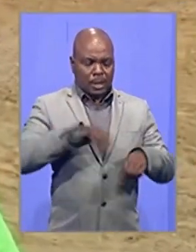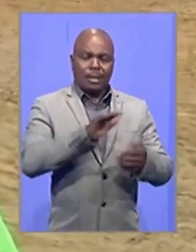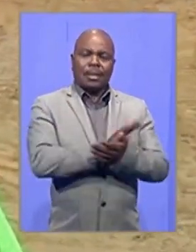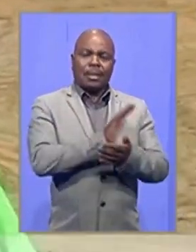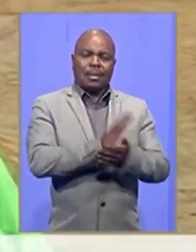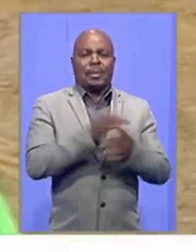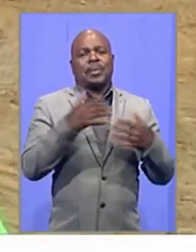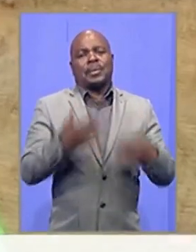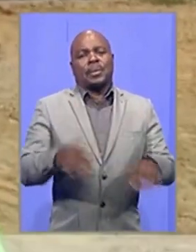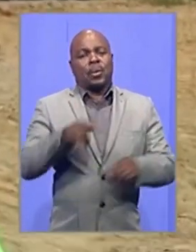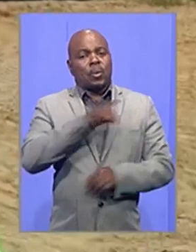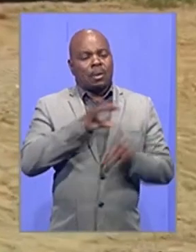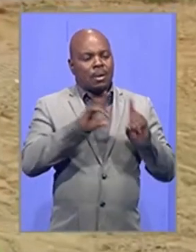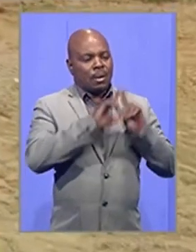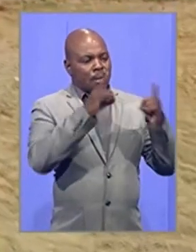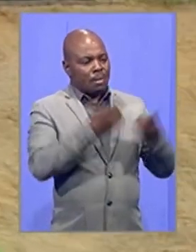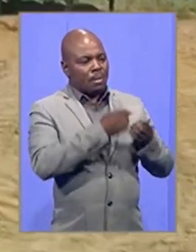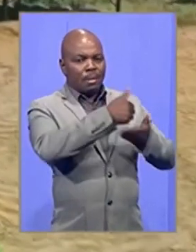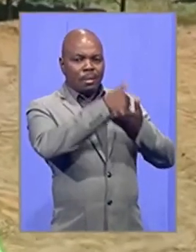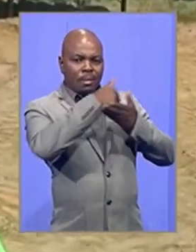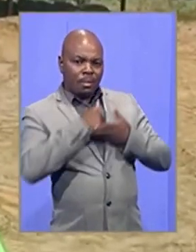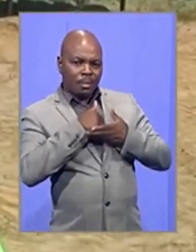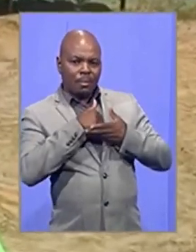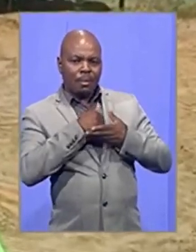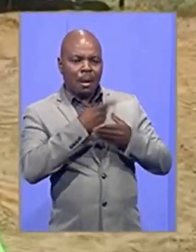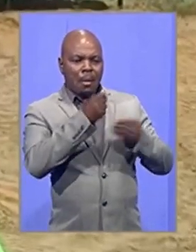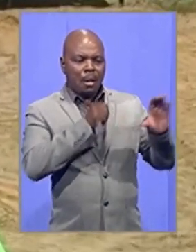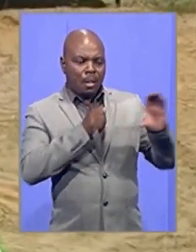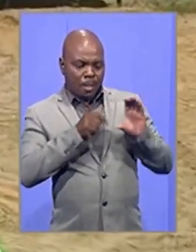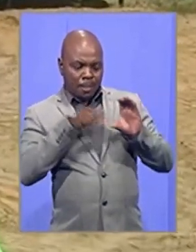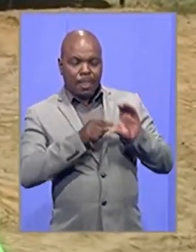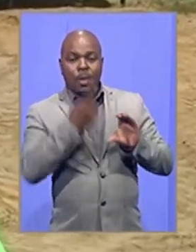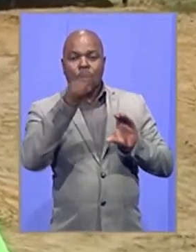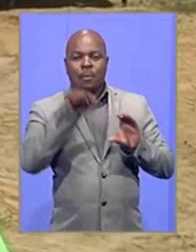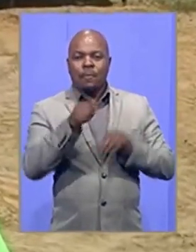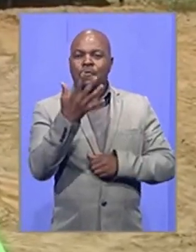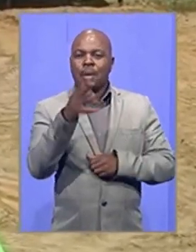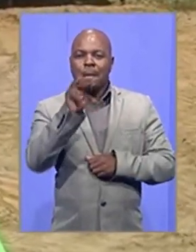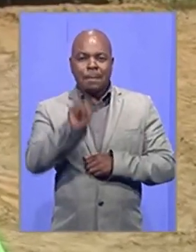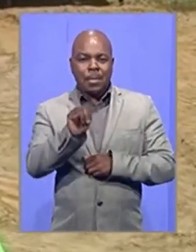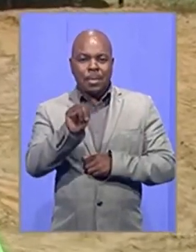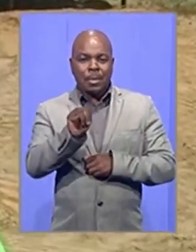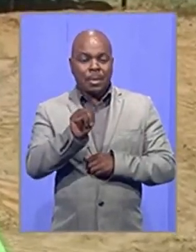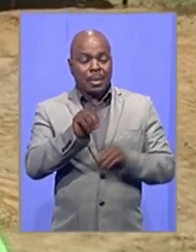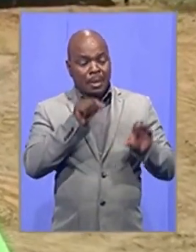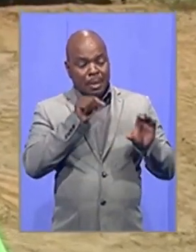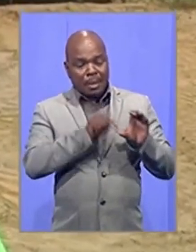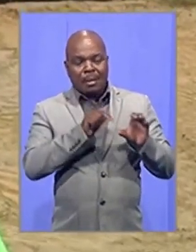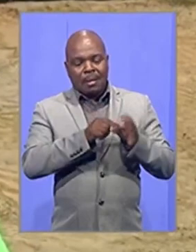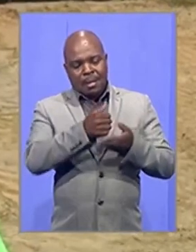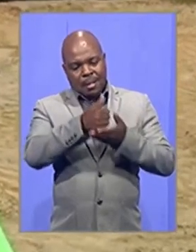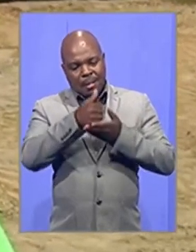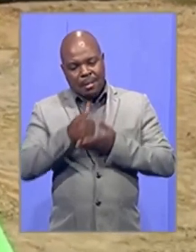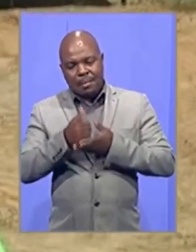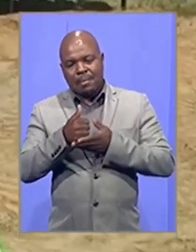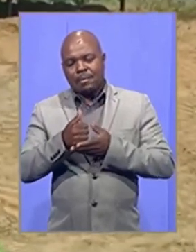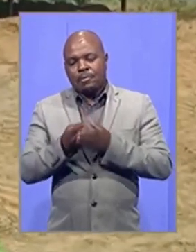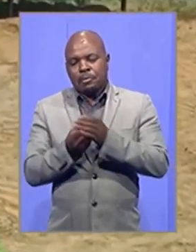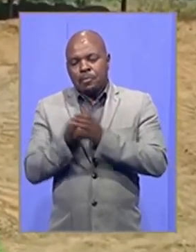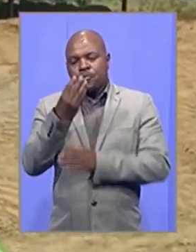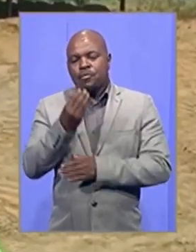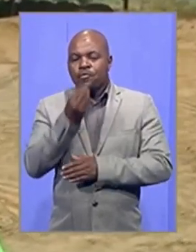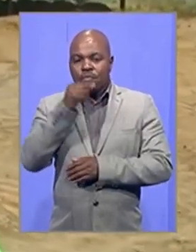go bona lefapha le re thusitse ka ledi la 1.5 milione go tlisa dijo mo